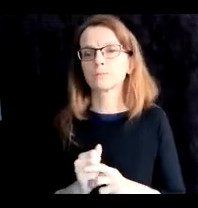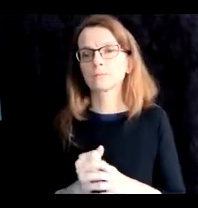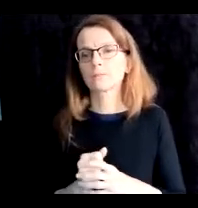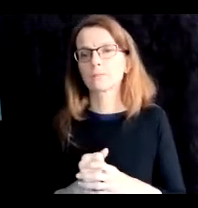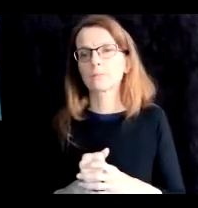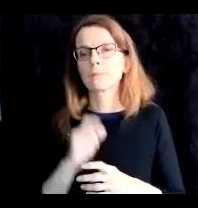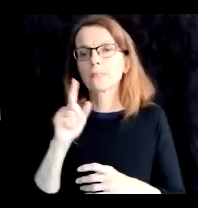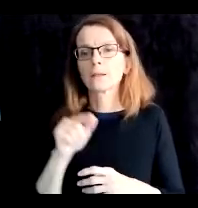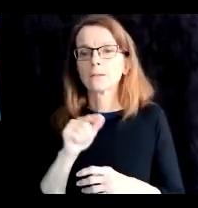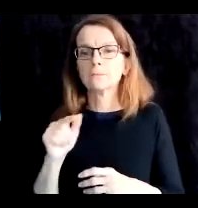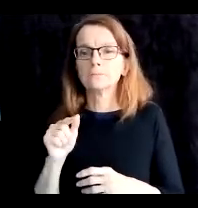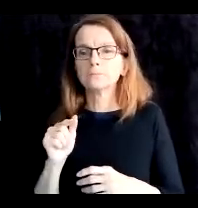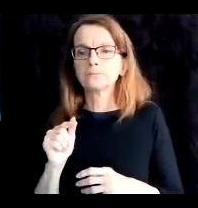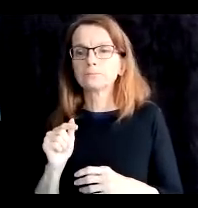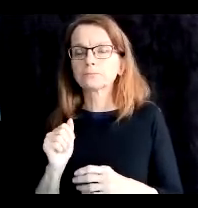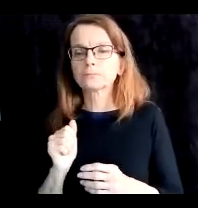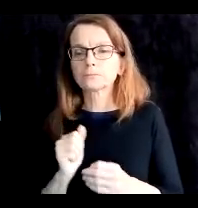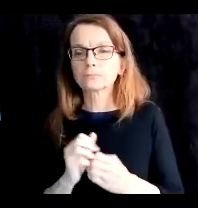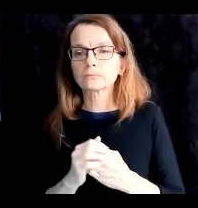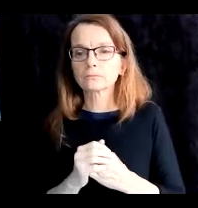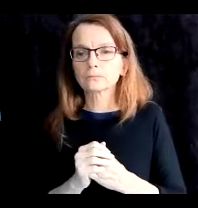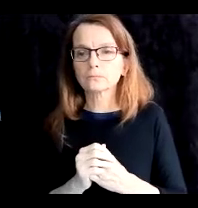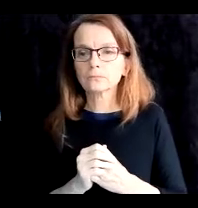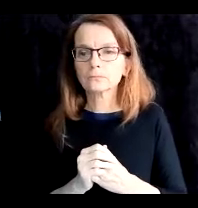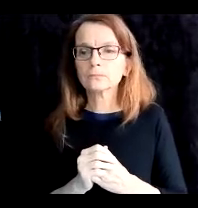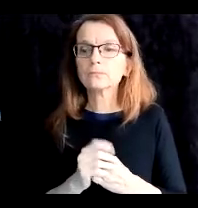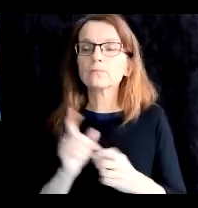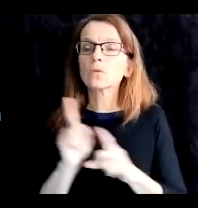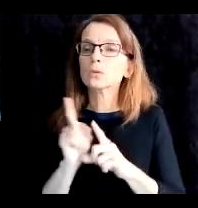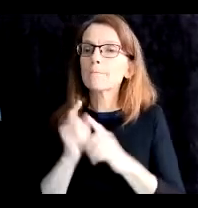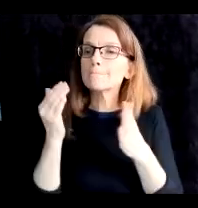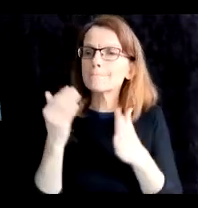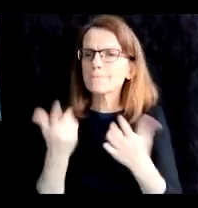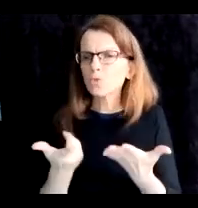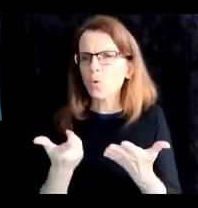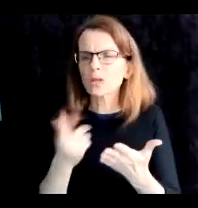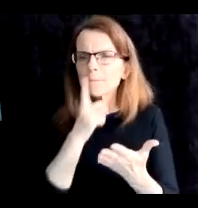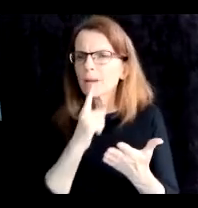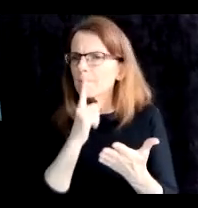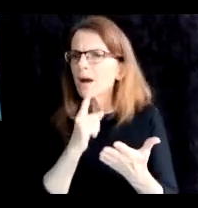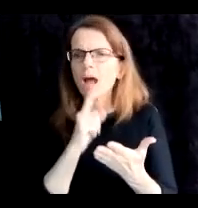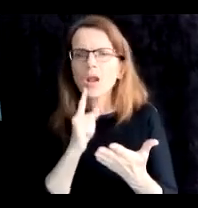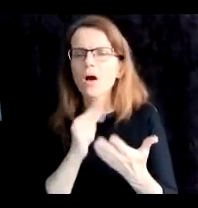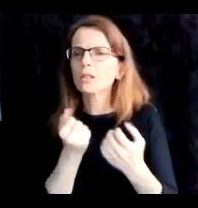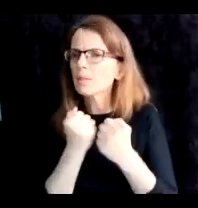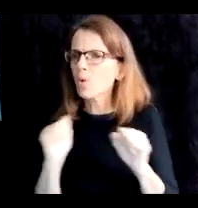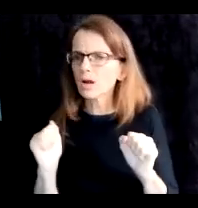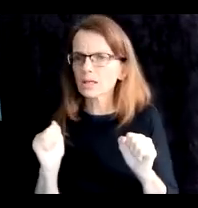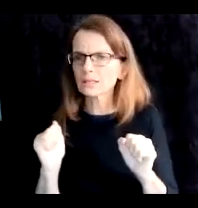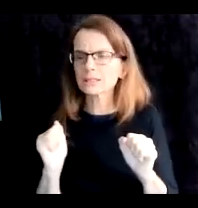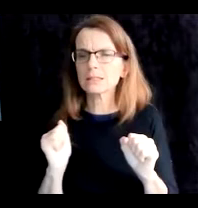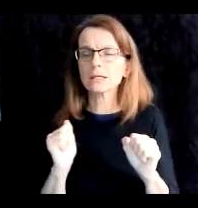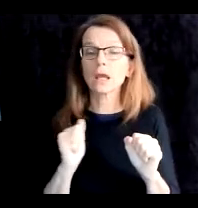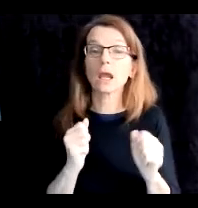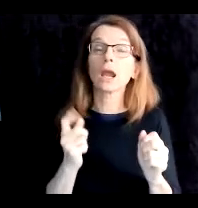how the lack of democracy, the lack of democratic education, citizenship education,